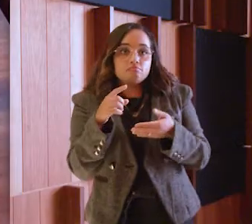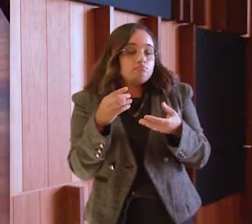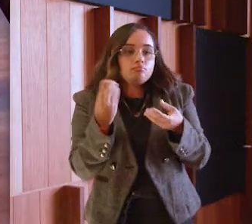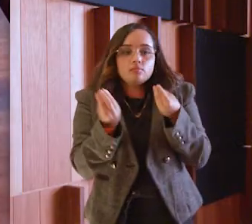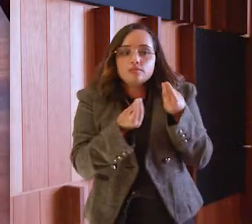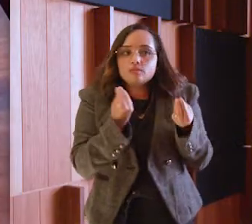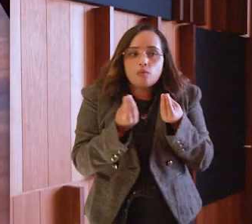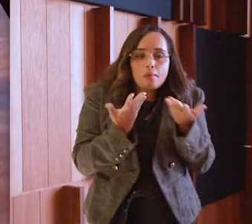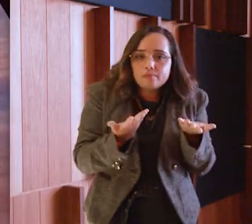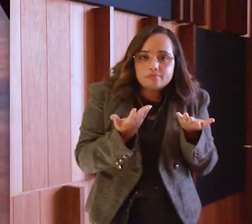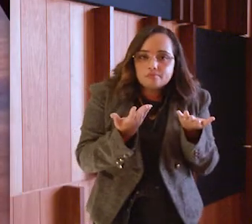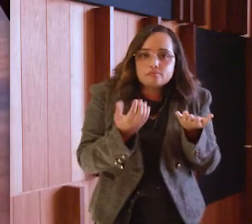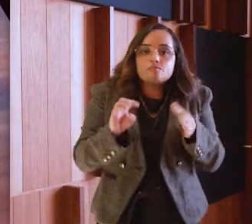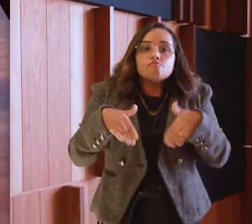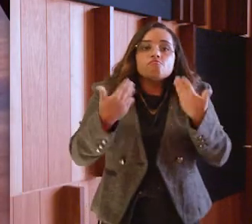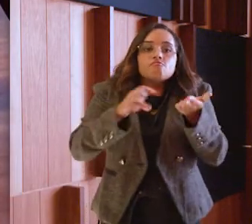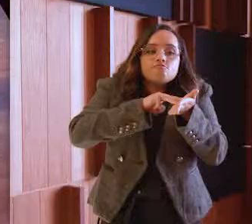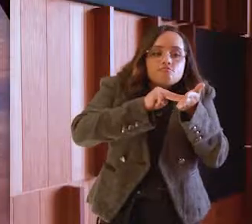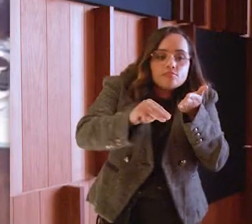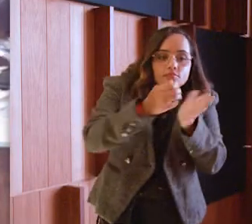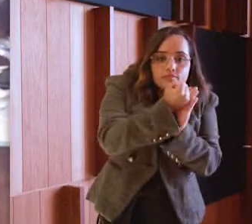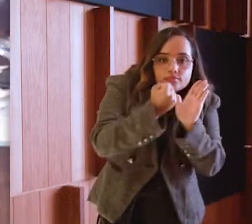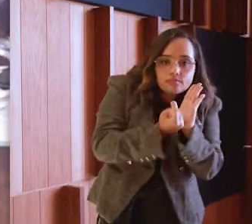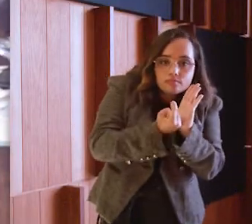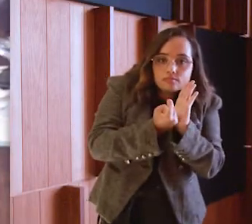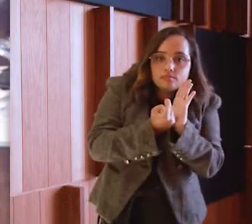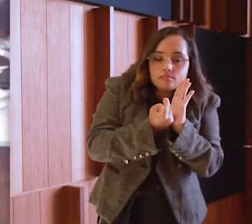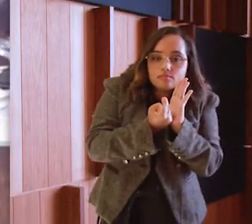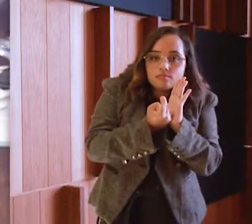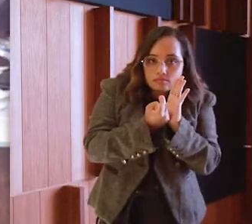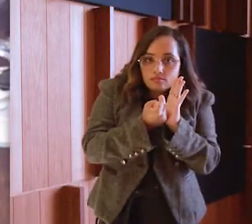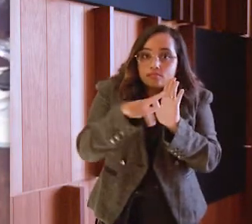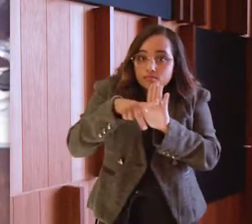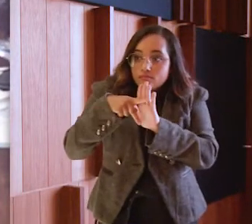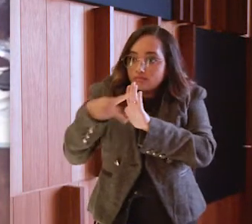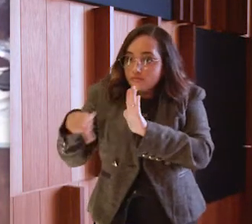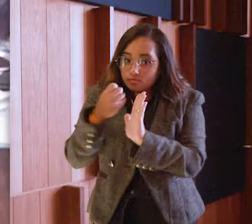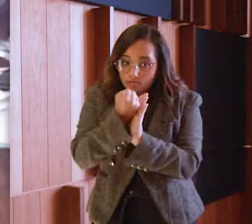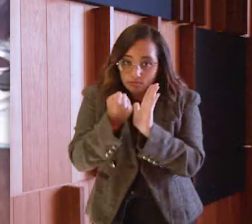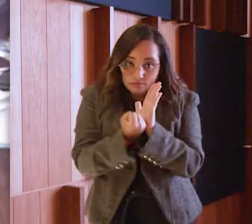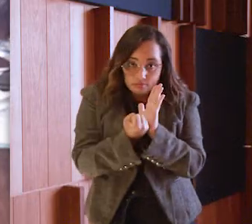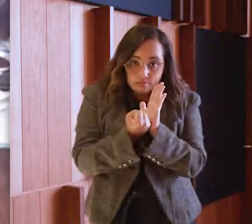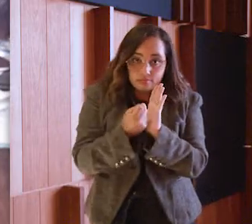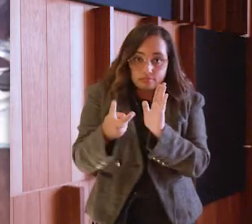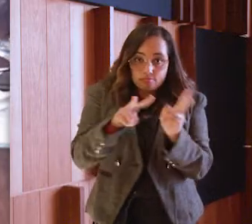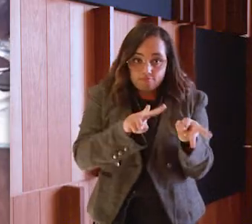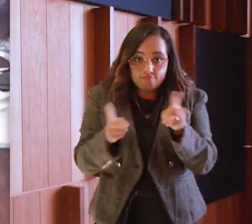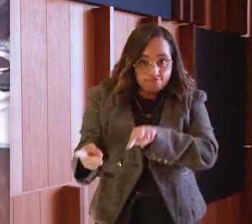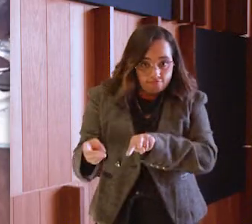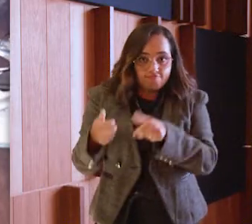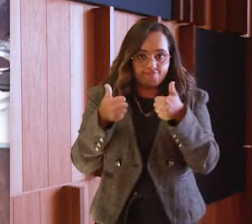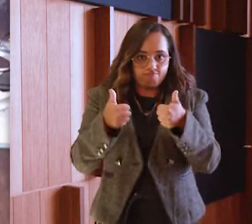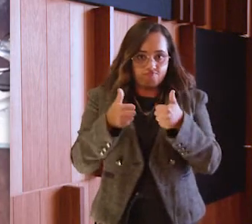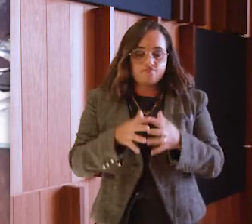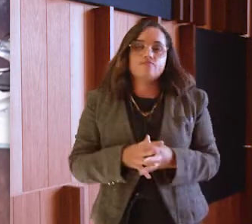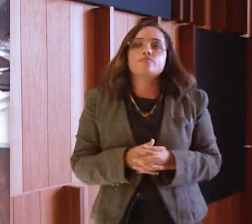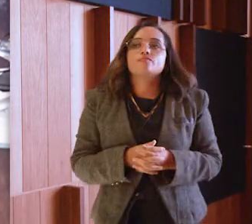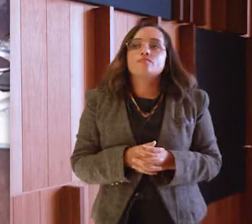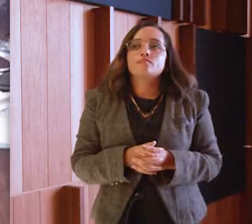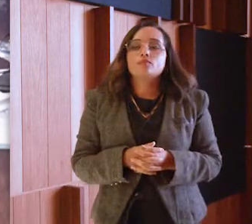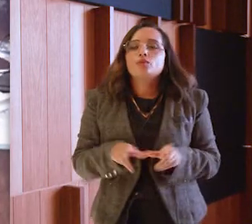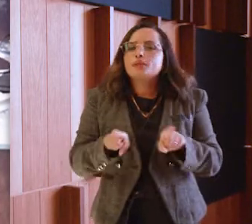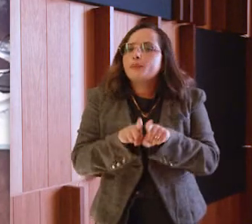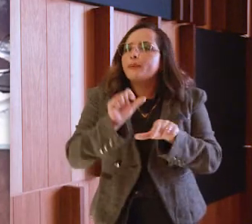transactions. For Brazil, this means we're going through this change where we have to obviously evolve and change from the Brazilian, the old transfer